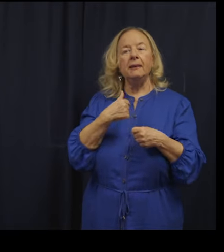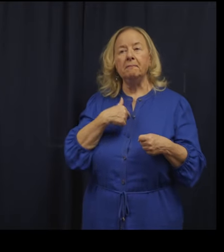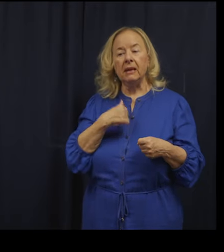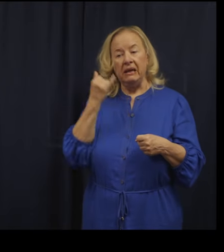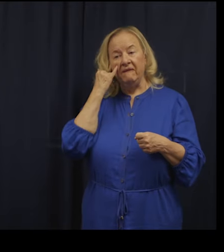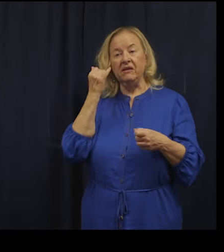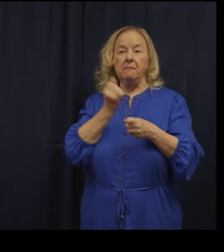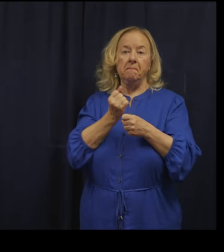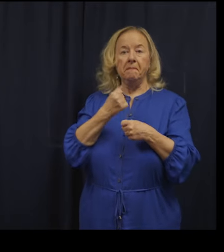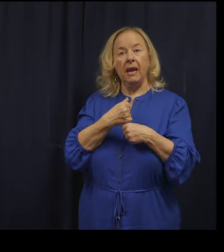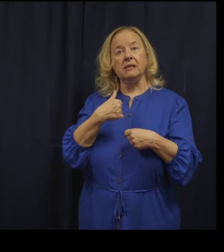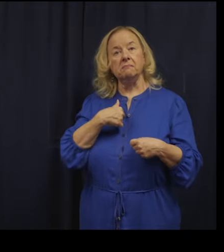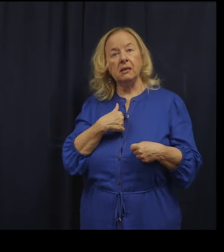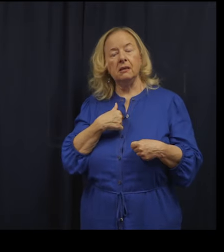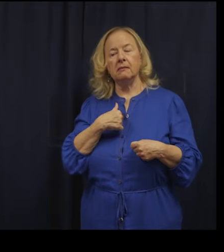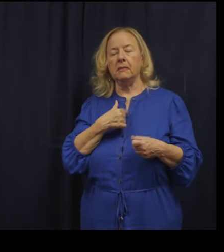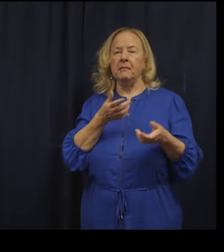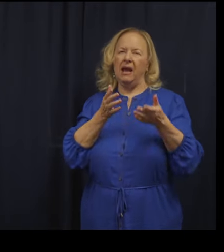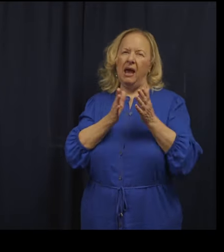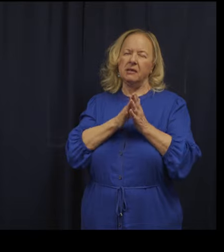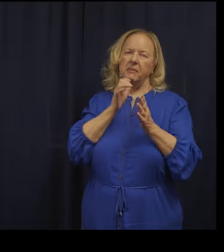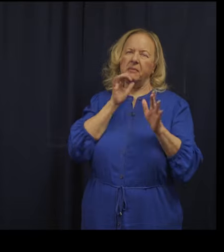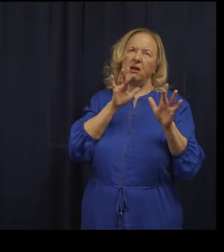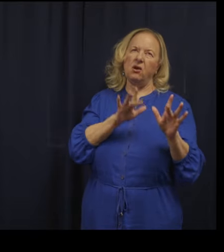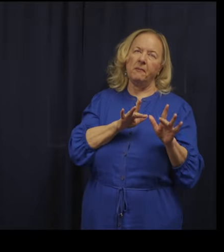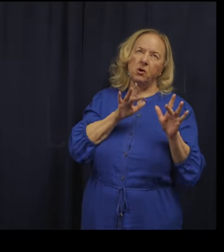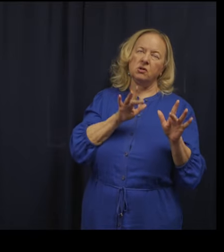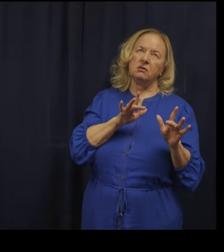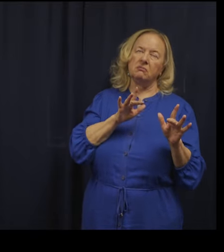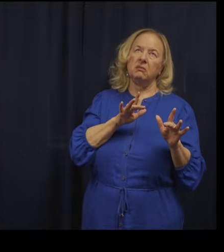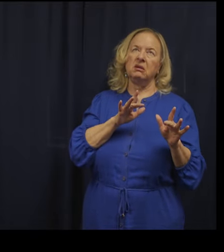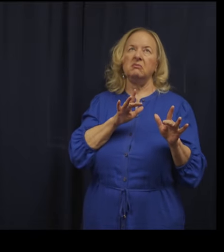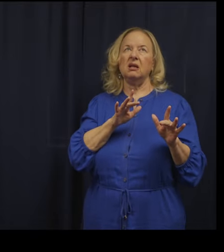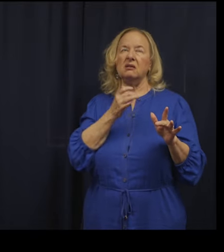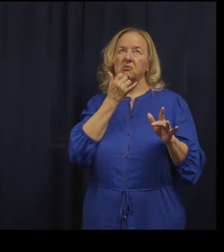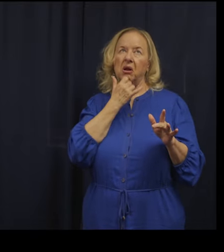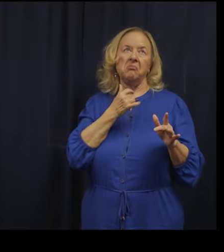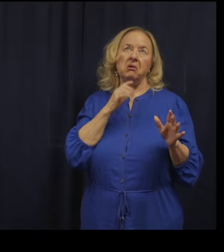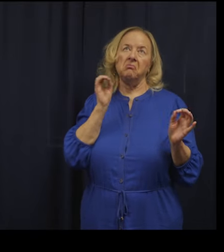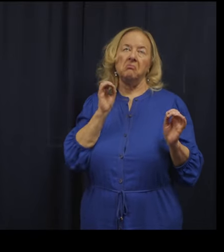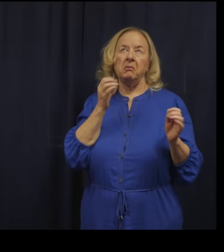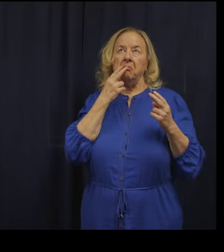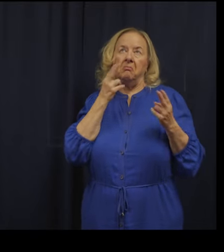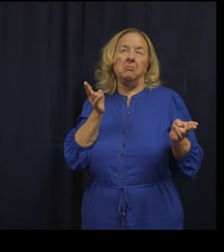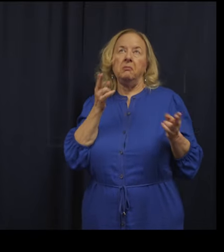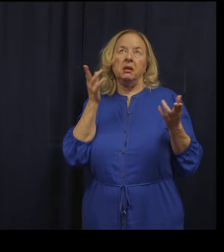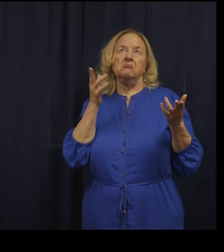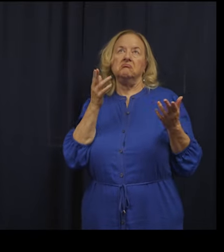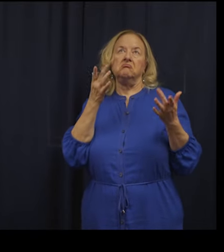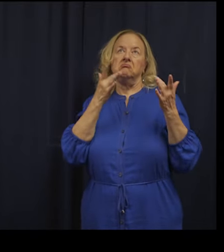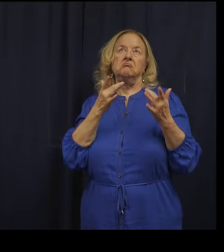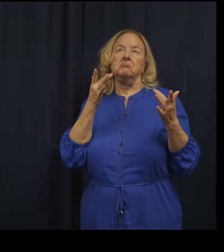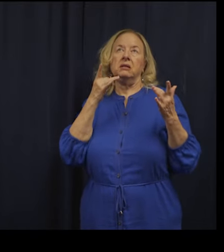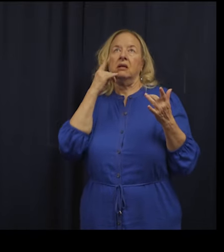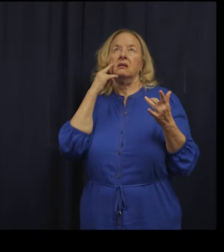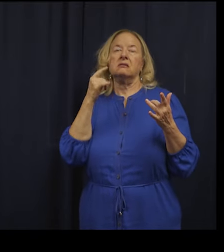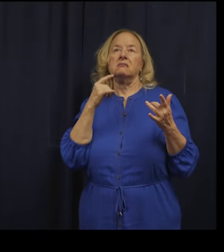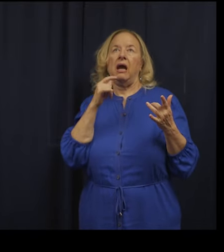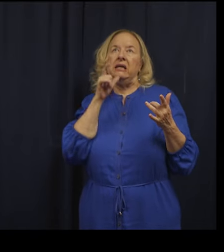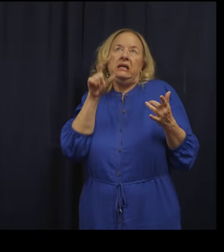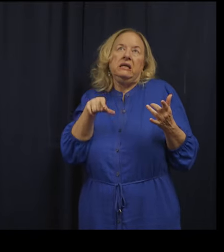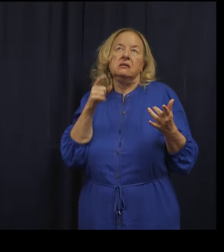if he makes me, I'm going to ask for, maybe it's not mercy or compassion because I didn't do anything wrong. Maybe just mercy or compassion because I have a